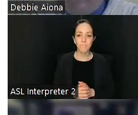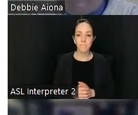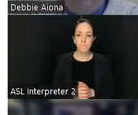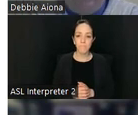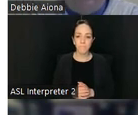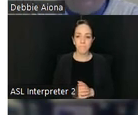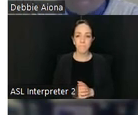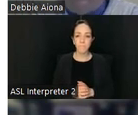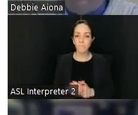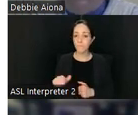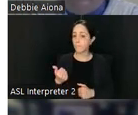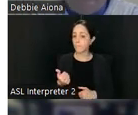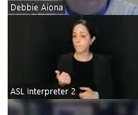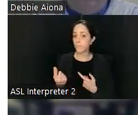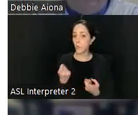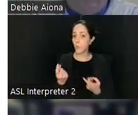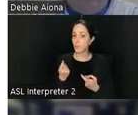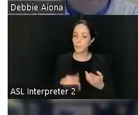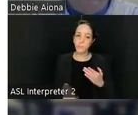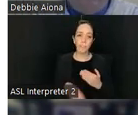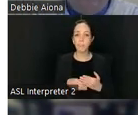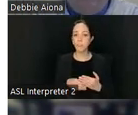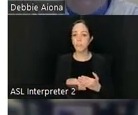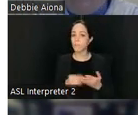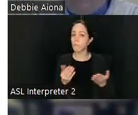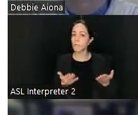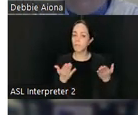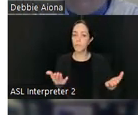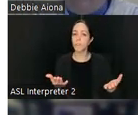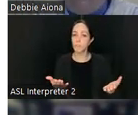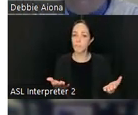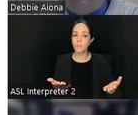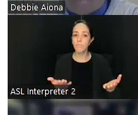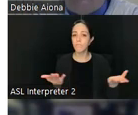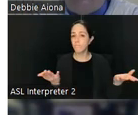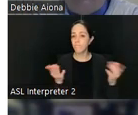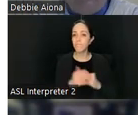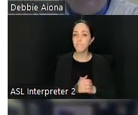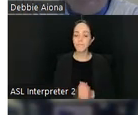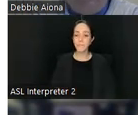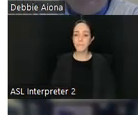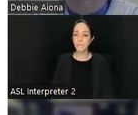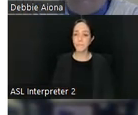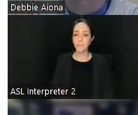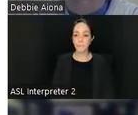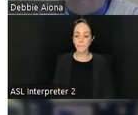Okay, any questions, additions, suggestions about this particular section?